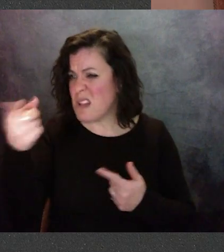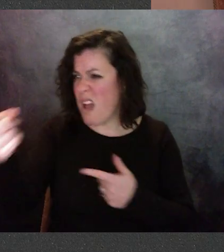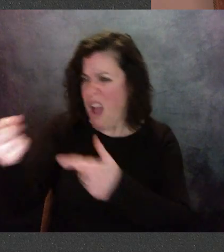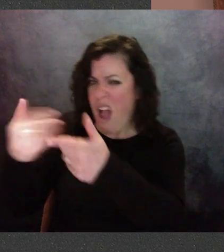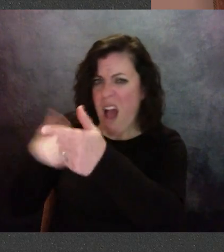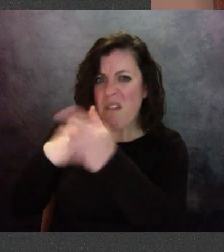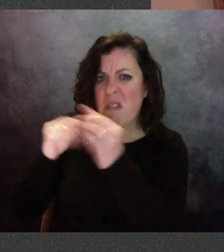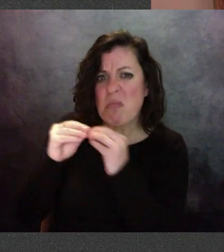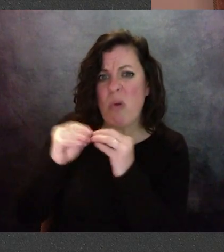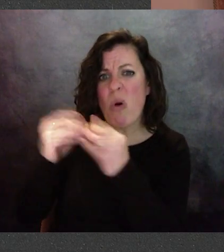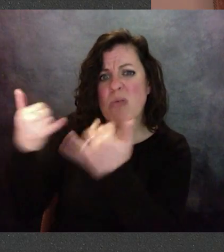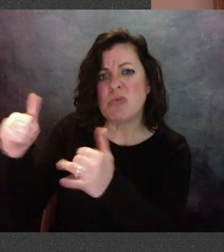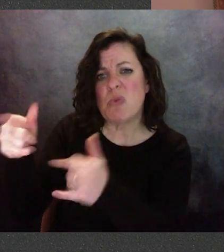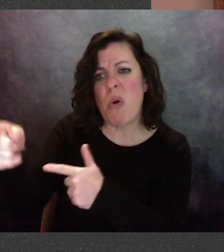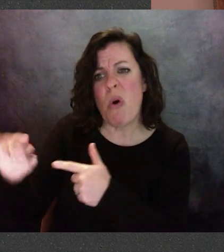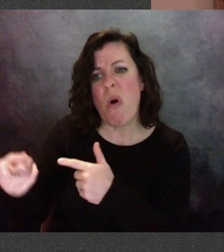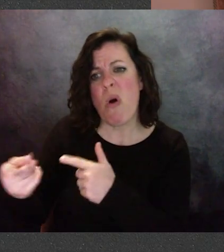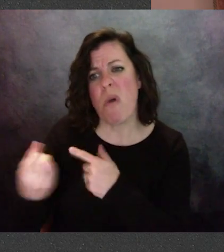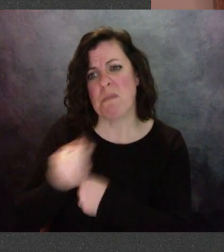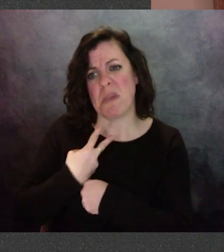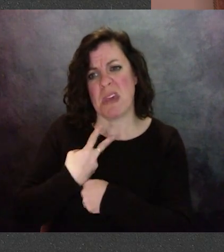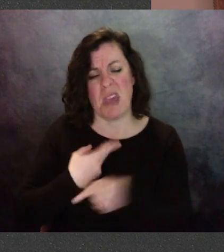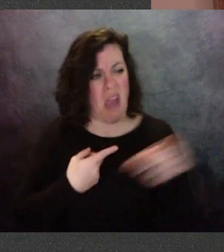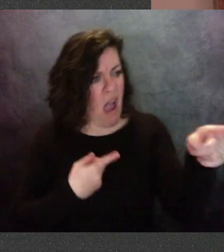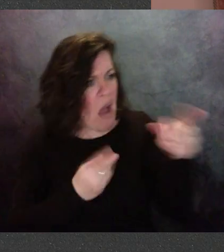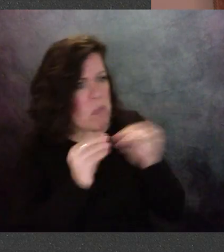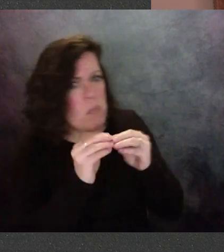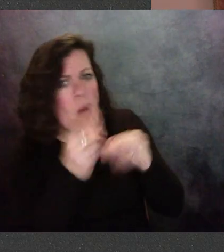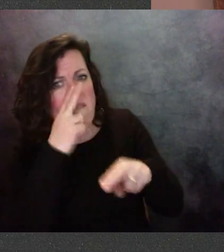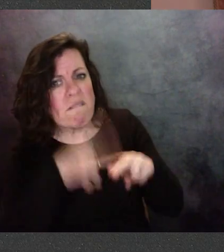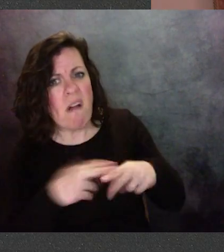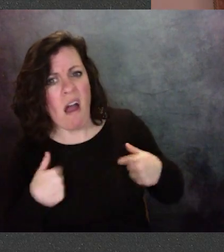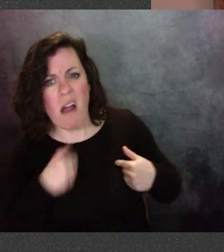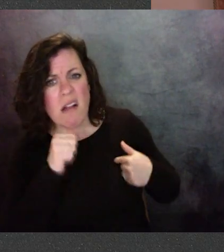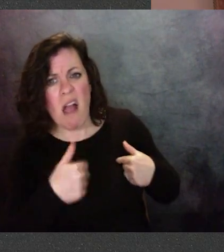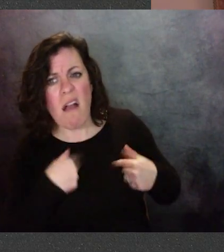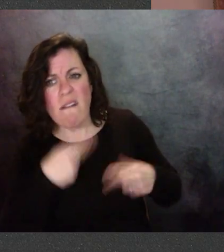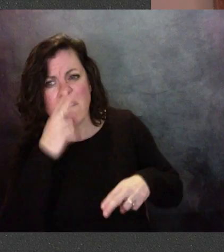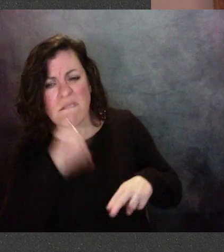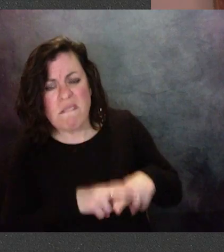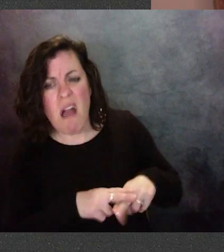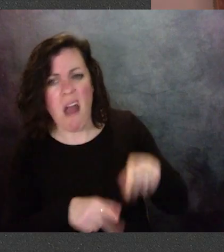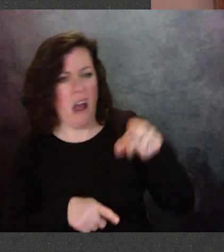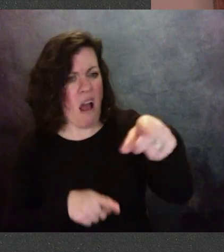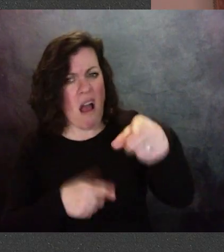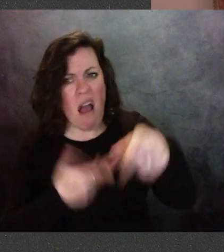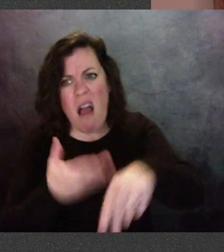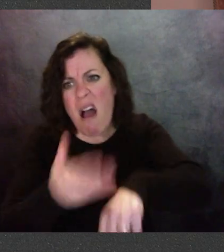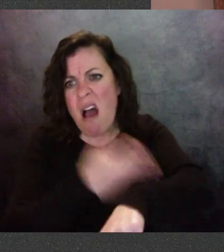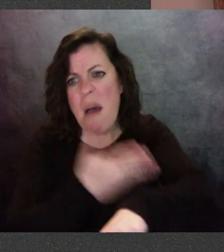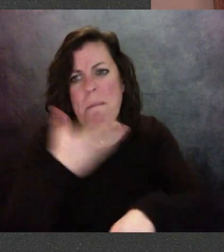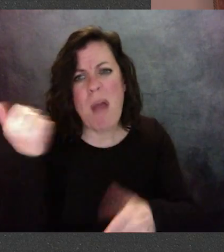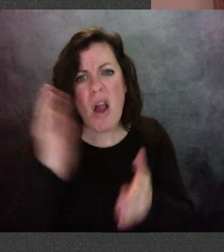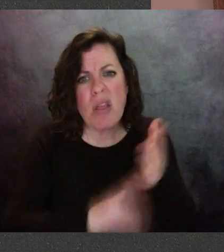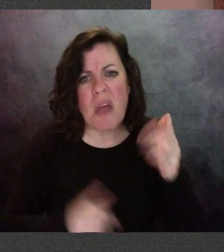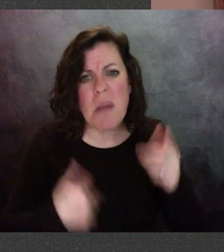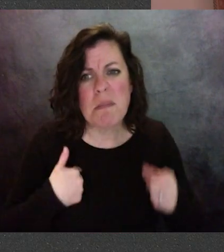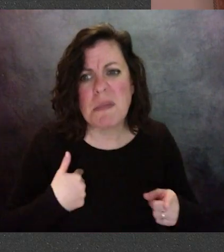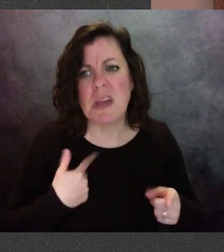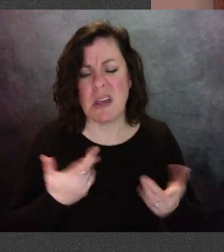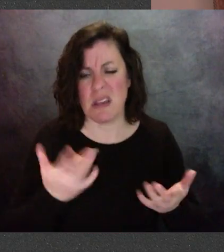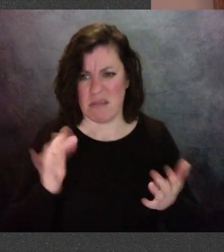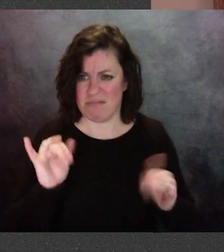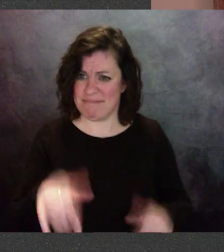you, or more fun than you, or more friends than you, or were better at something than you? Well, you're not